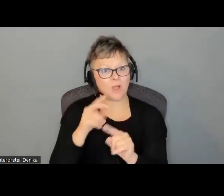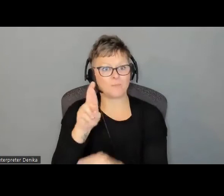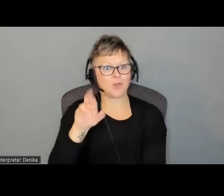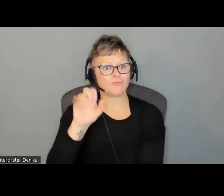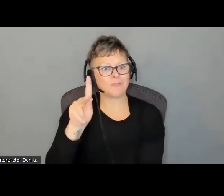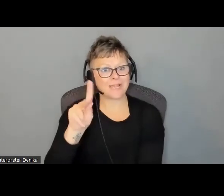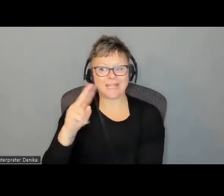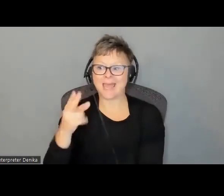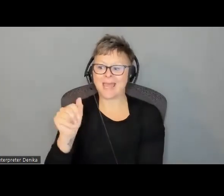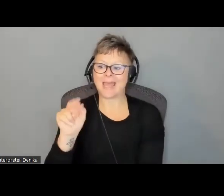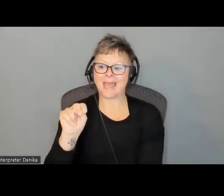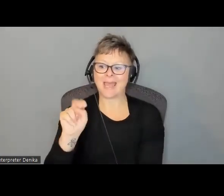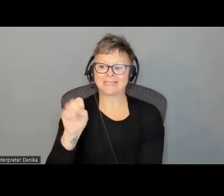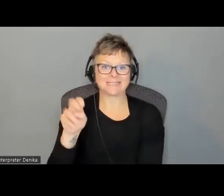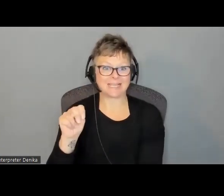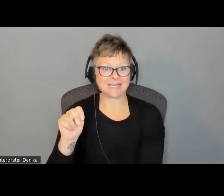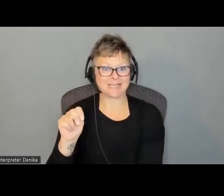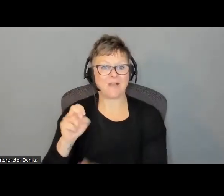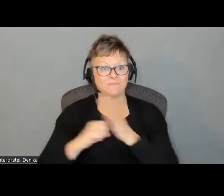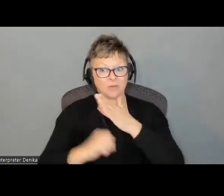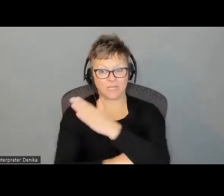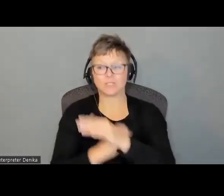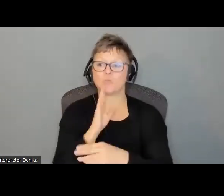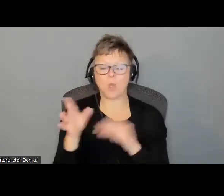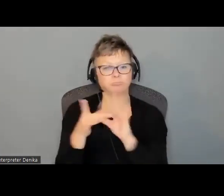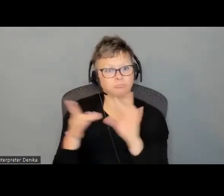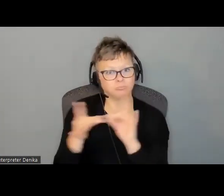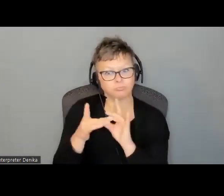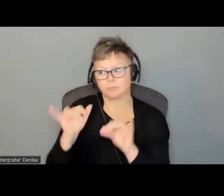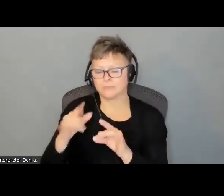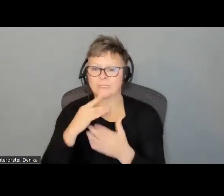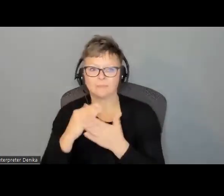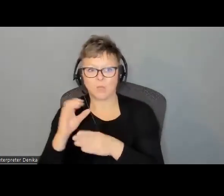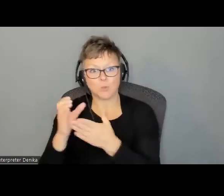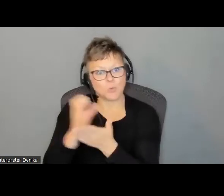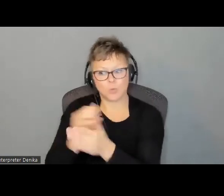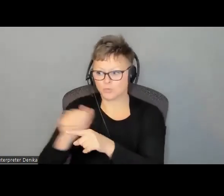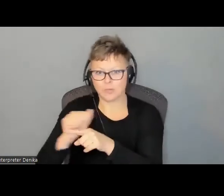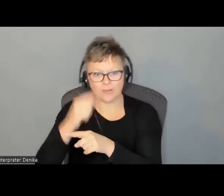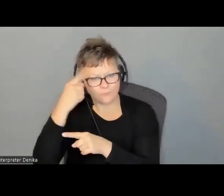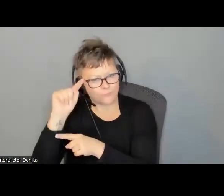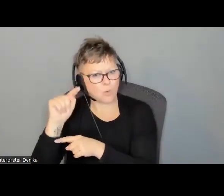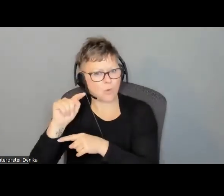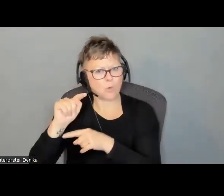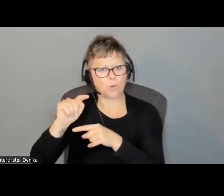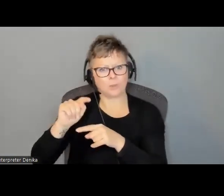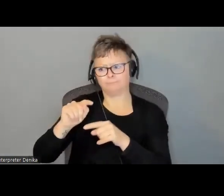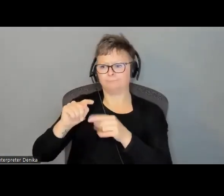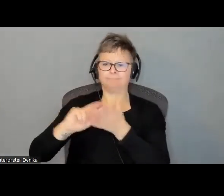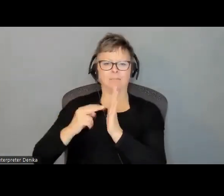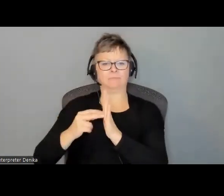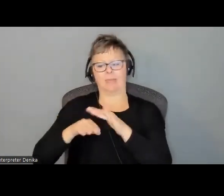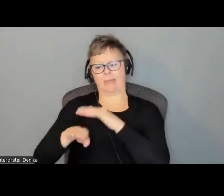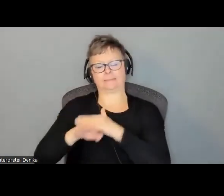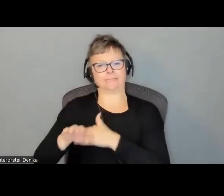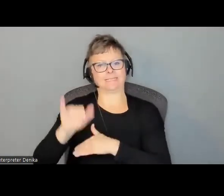present on their accessibility certification course and training for measuring meaningful access in the built environment. We look forward to this topic and